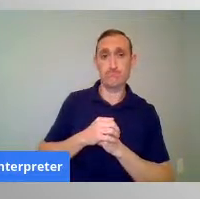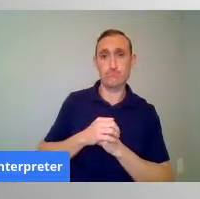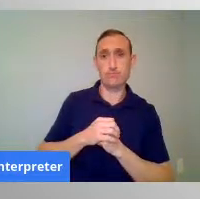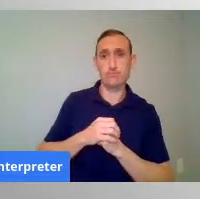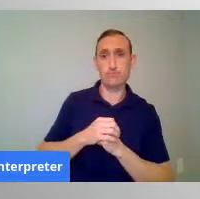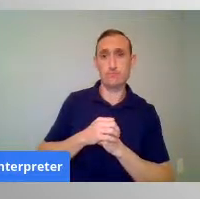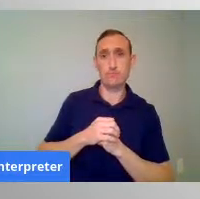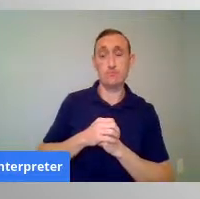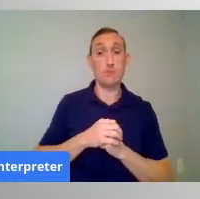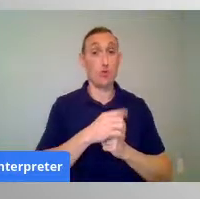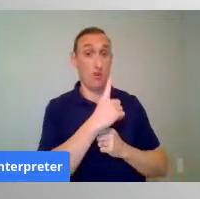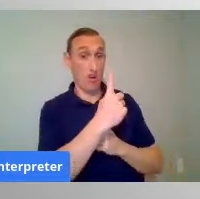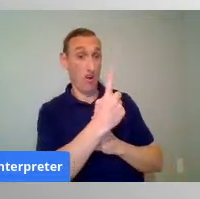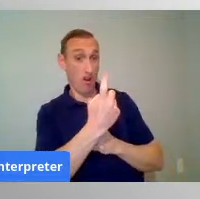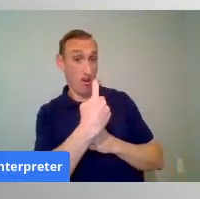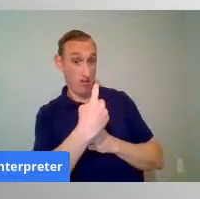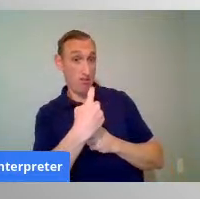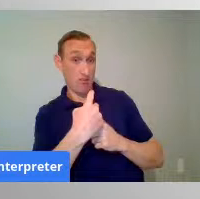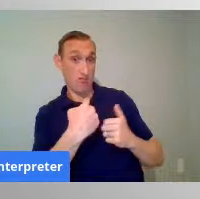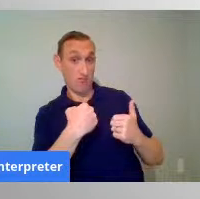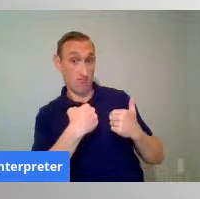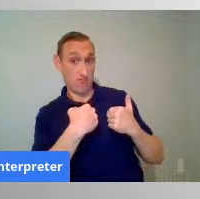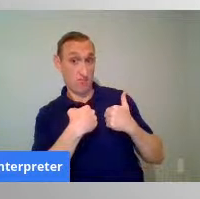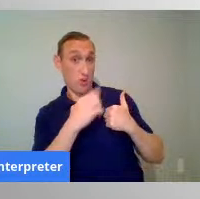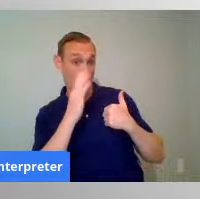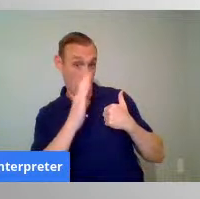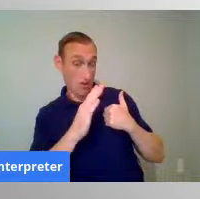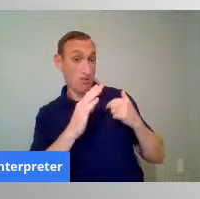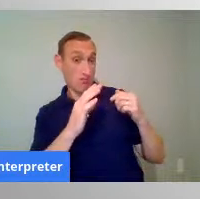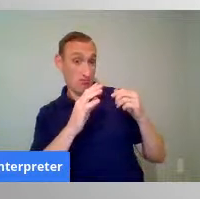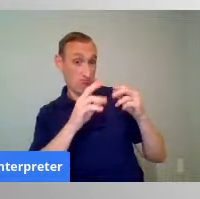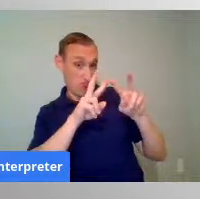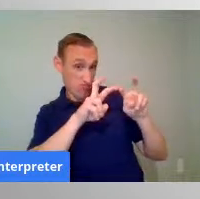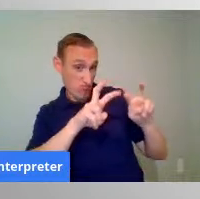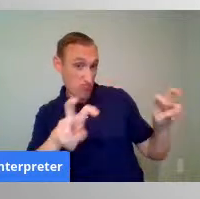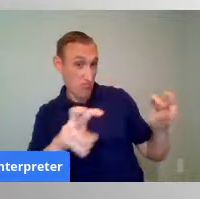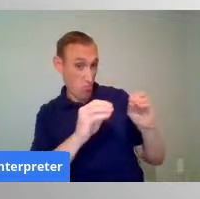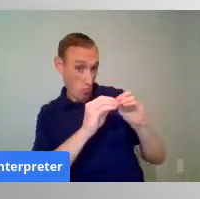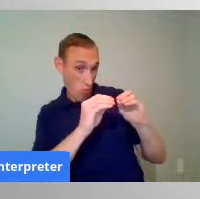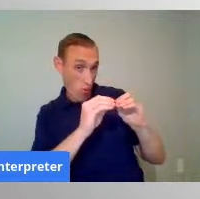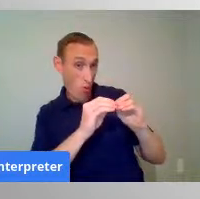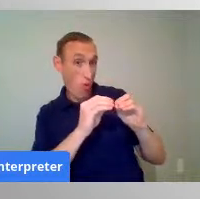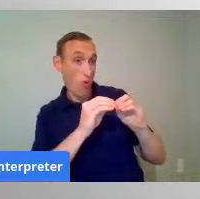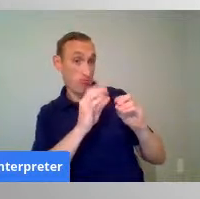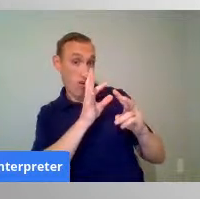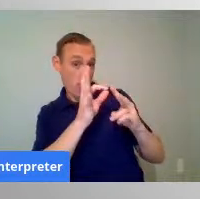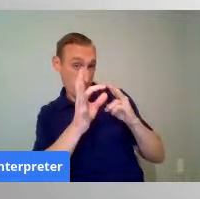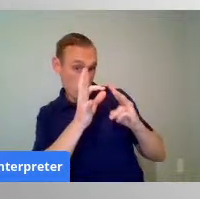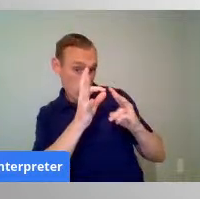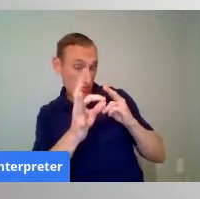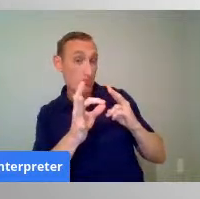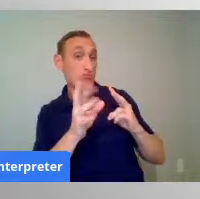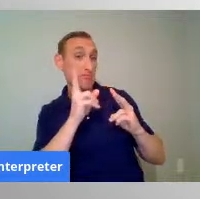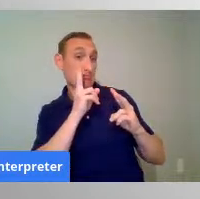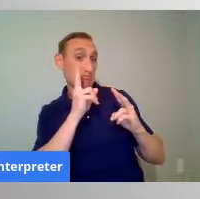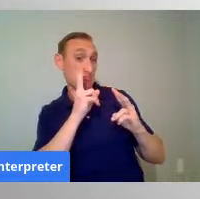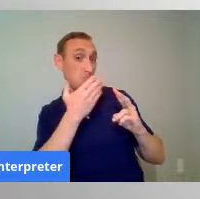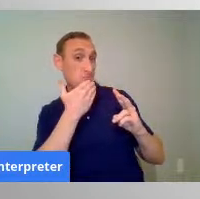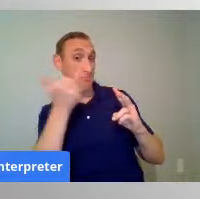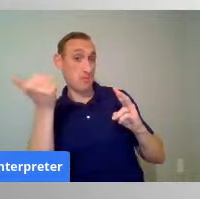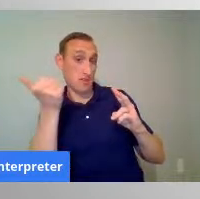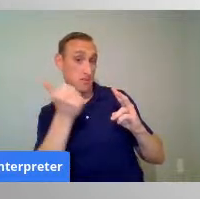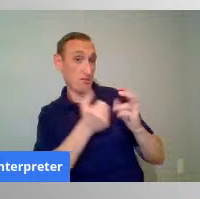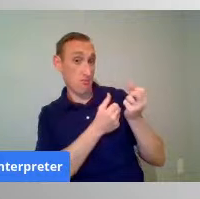Well, if you ask me, we're definitely going to be exploring a lot more. I'm coming up on year 2. So the first